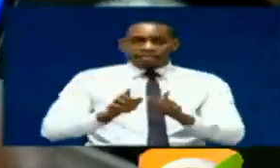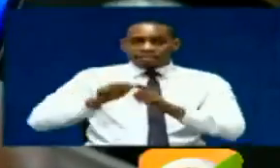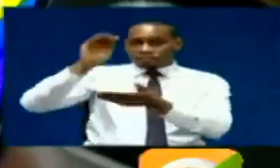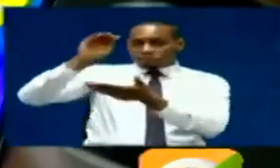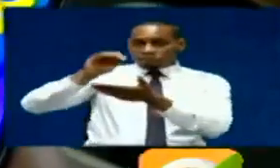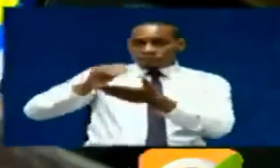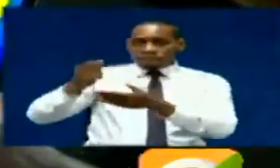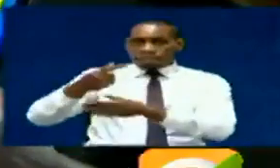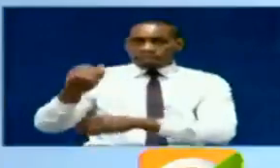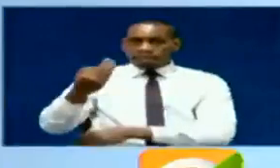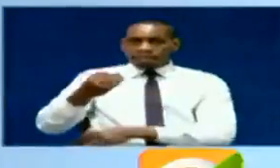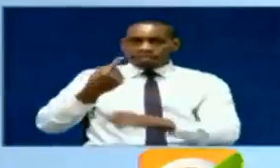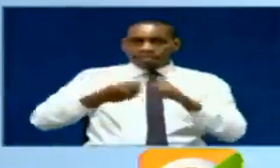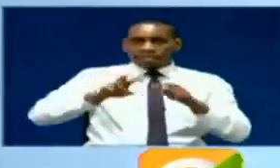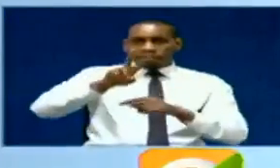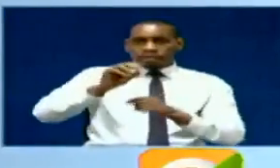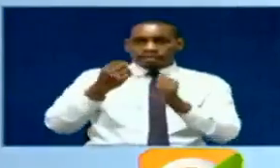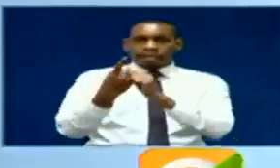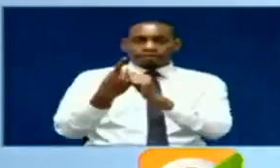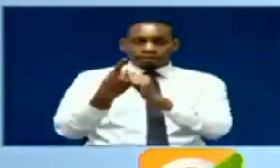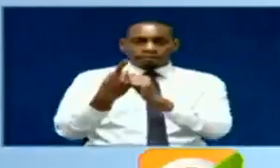decline since March 2011.